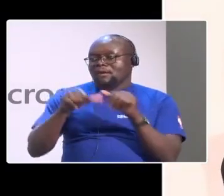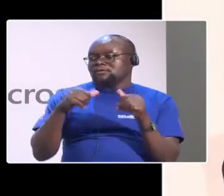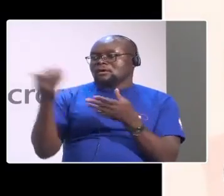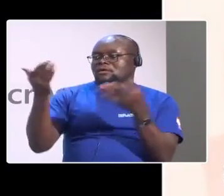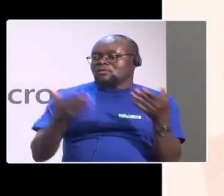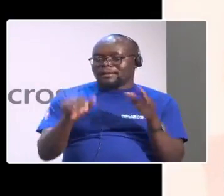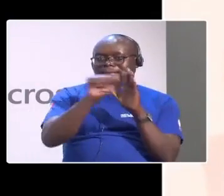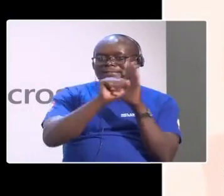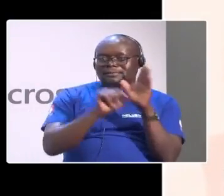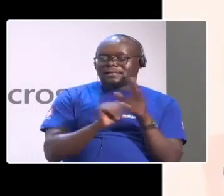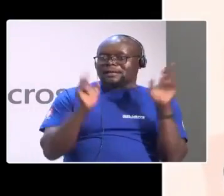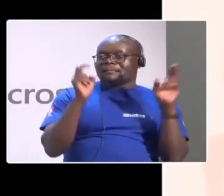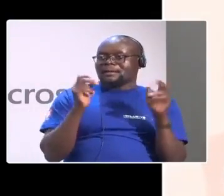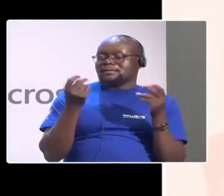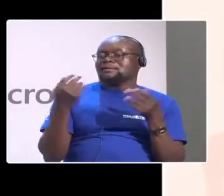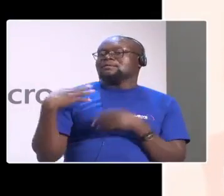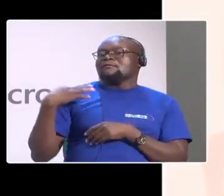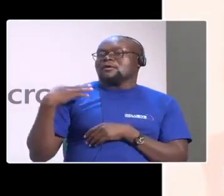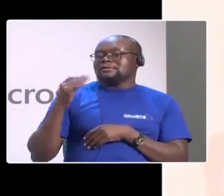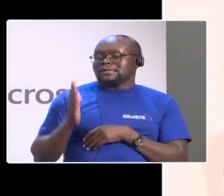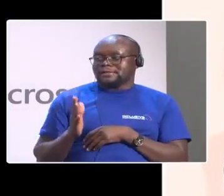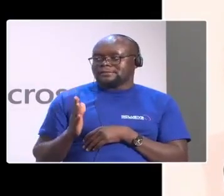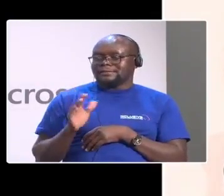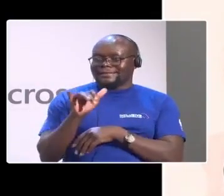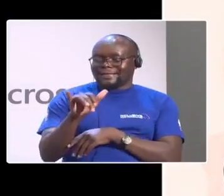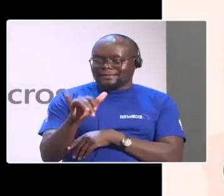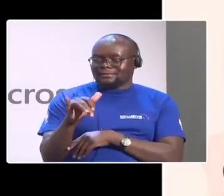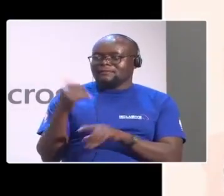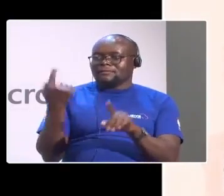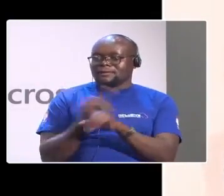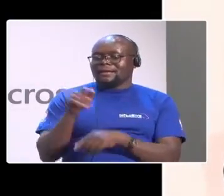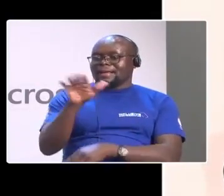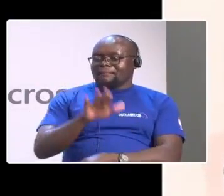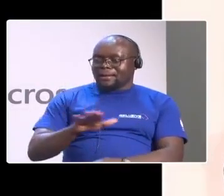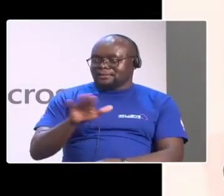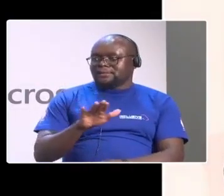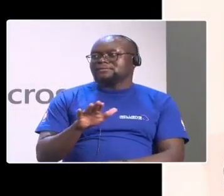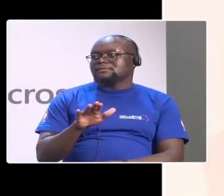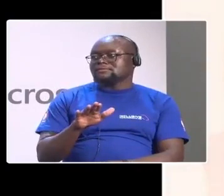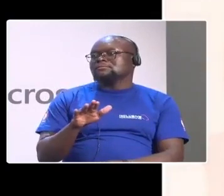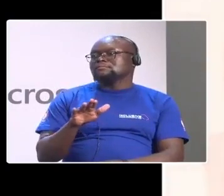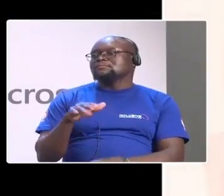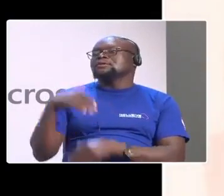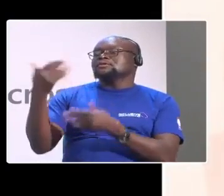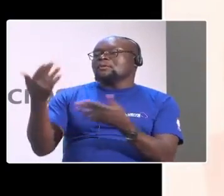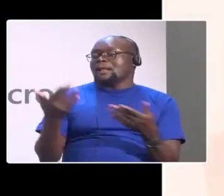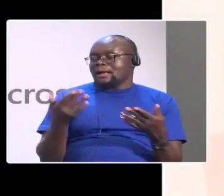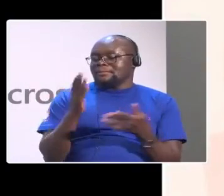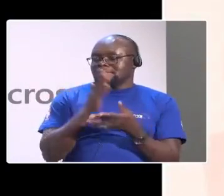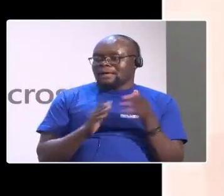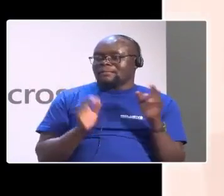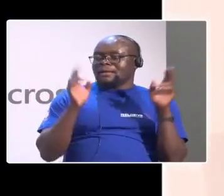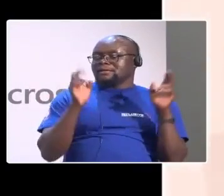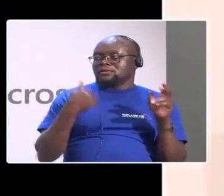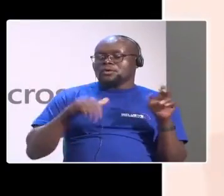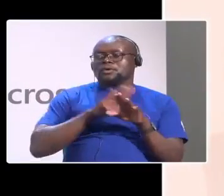in subject matter experts, volunteers, that from different places around the globe to actually work on the certifications.